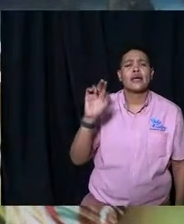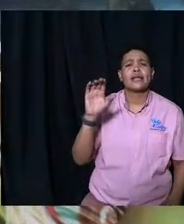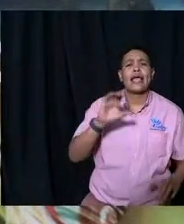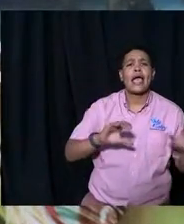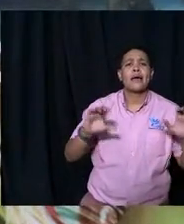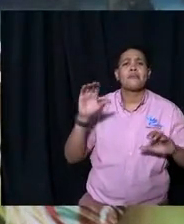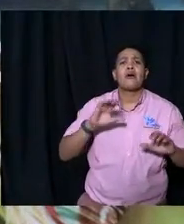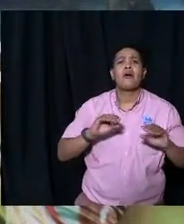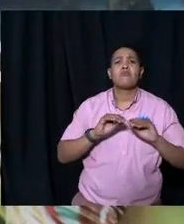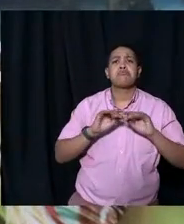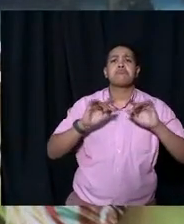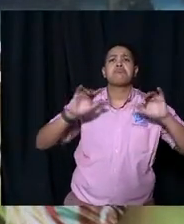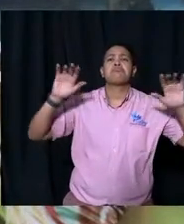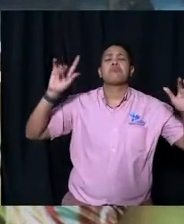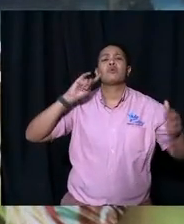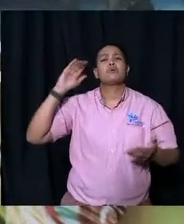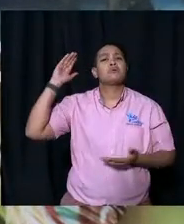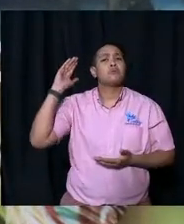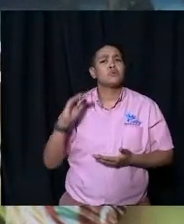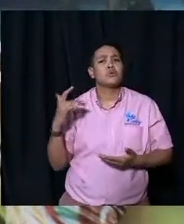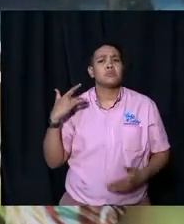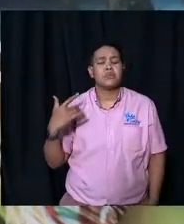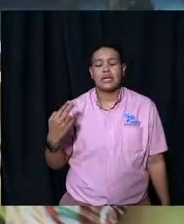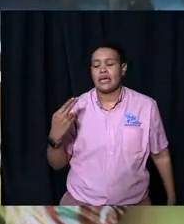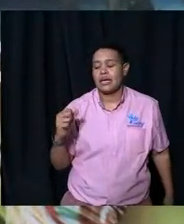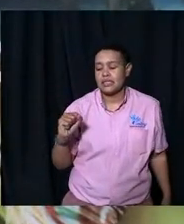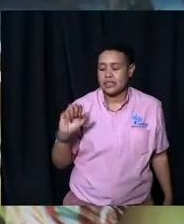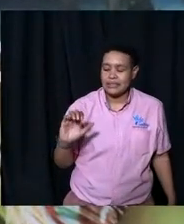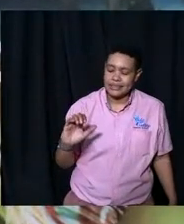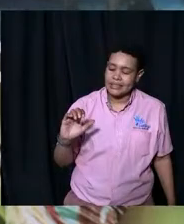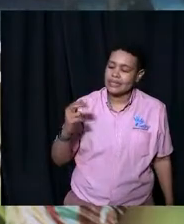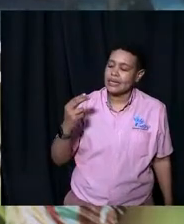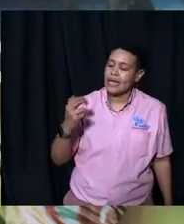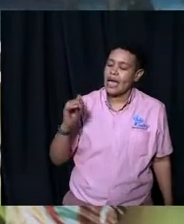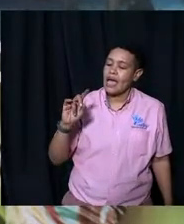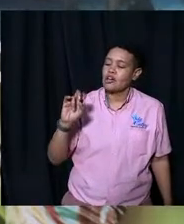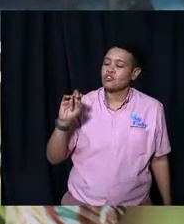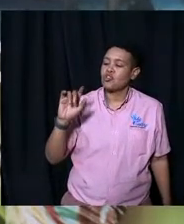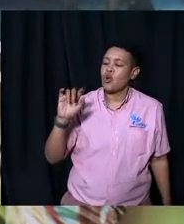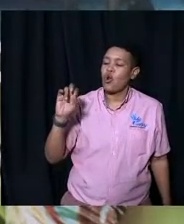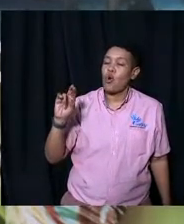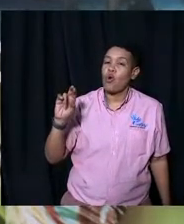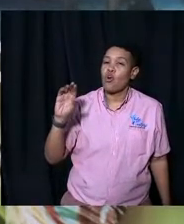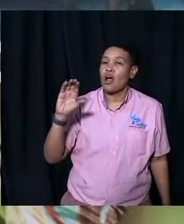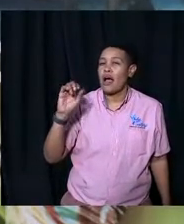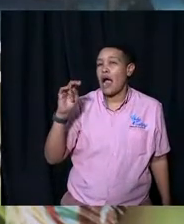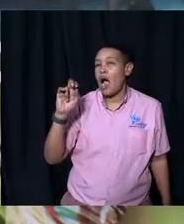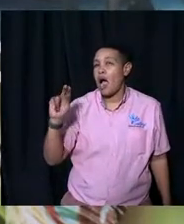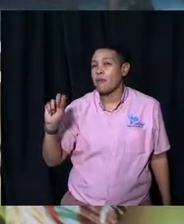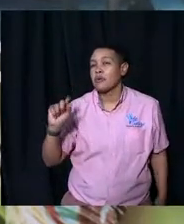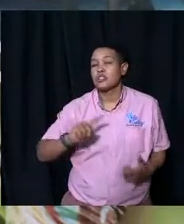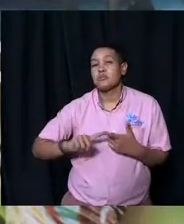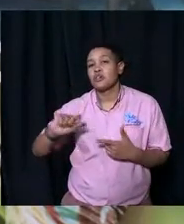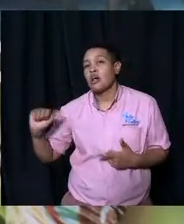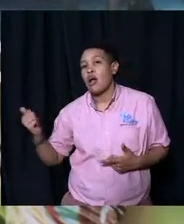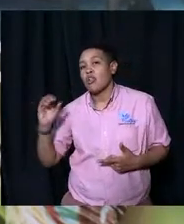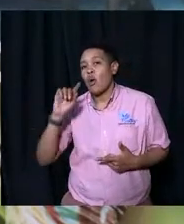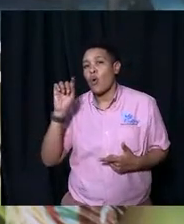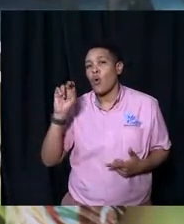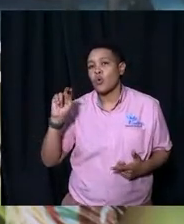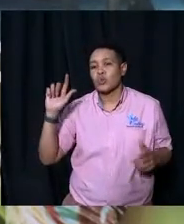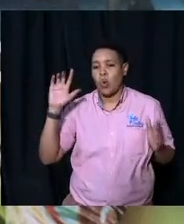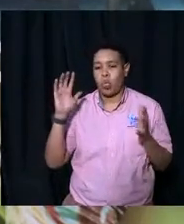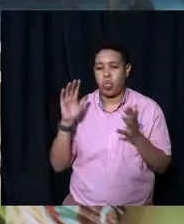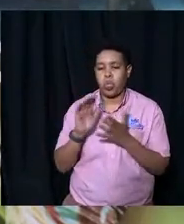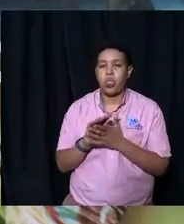chemicals, looking at HFCs, for instance, hydrofluorocarbons, refrigerants, and other ozone-depleting substances, and